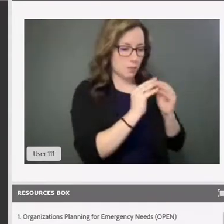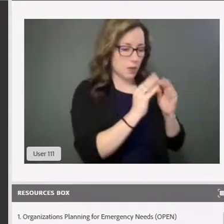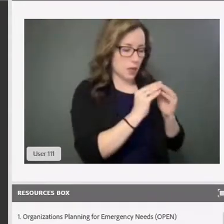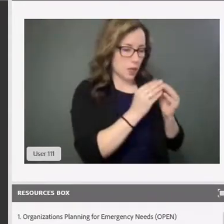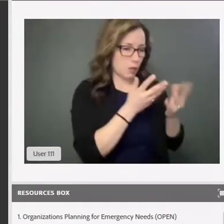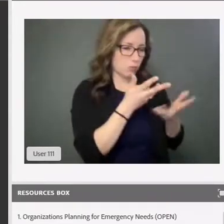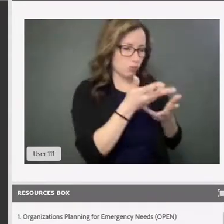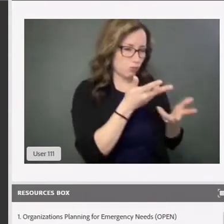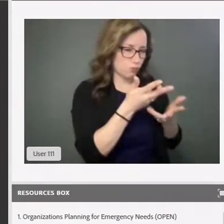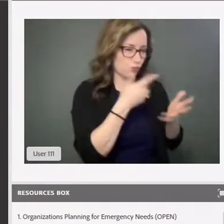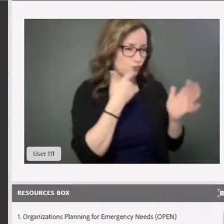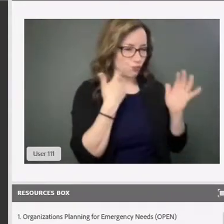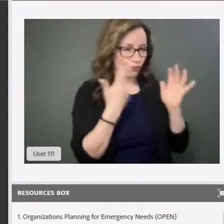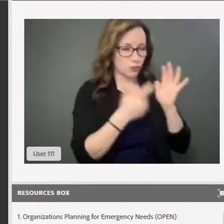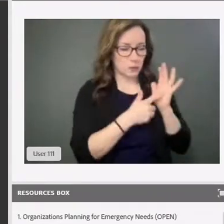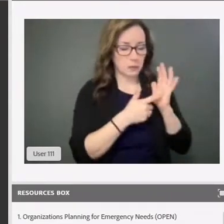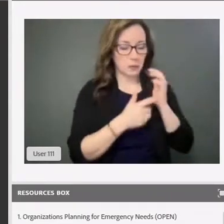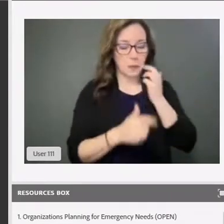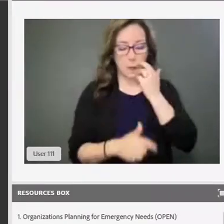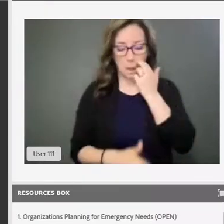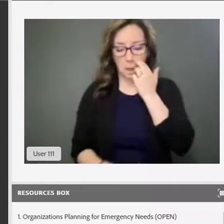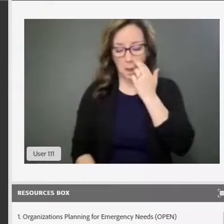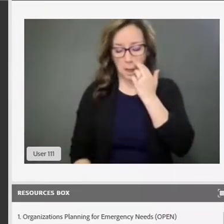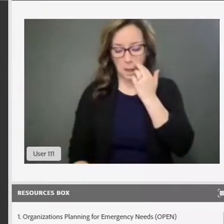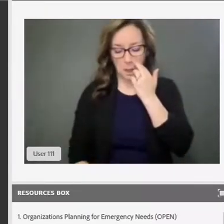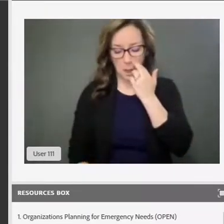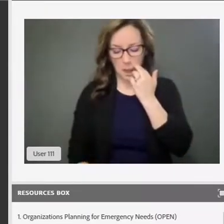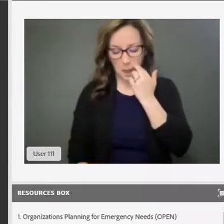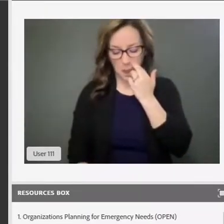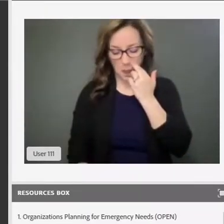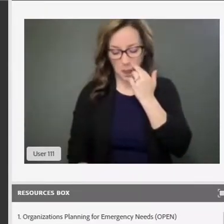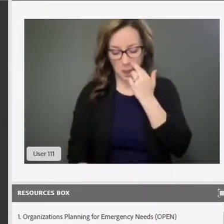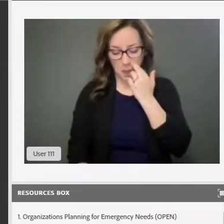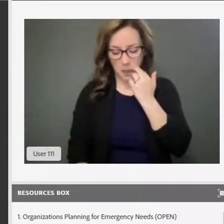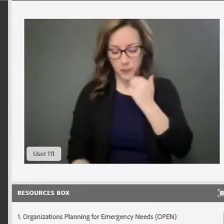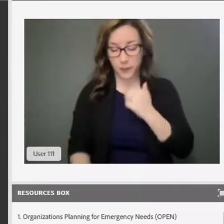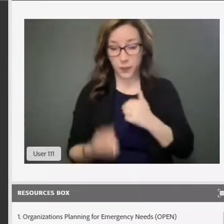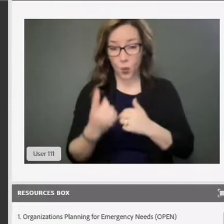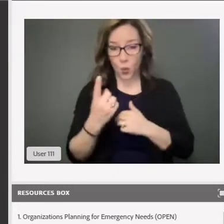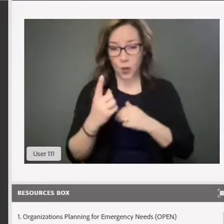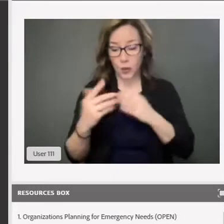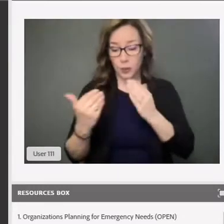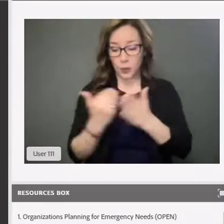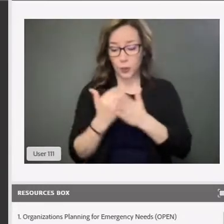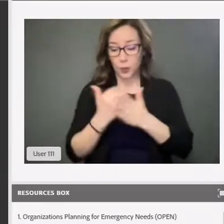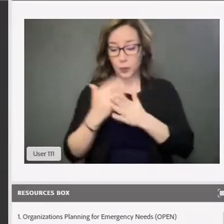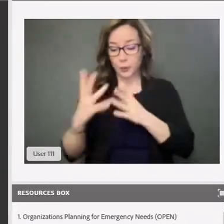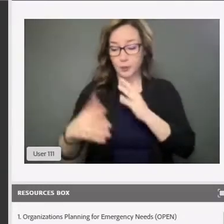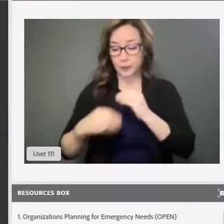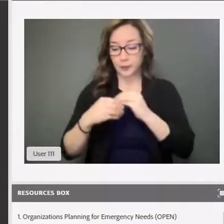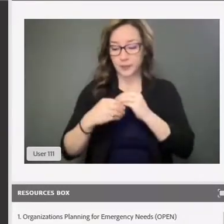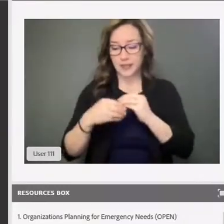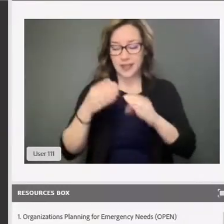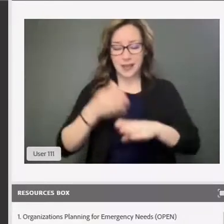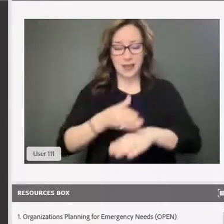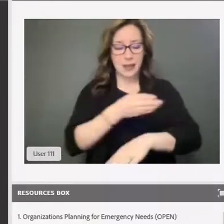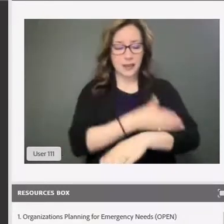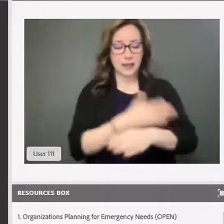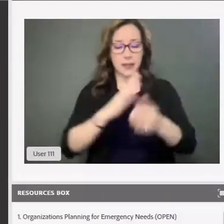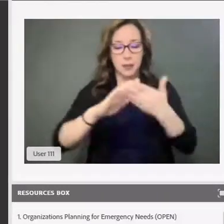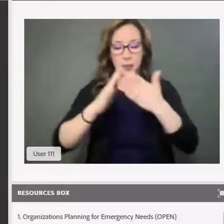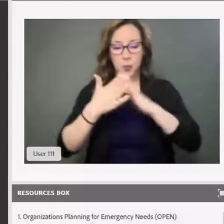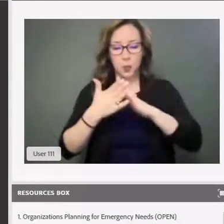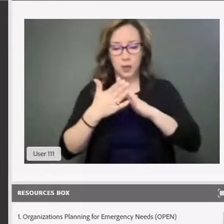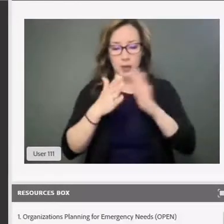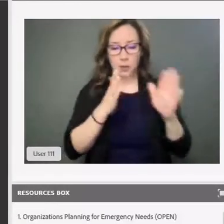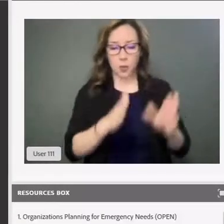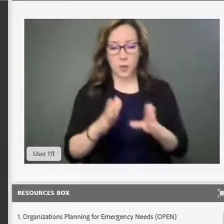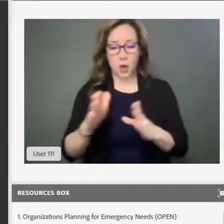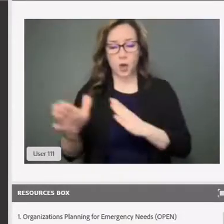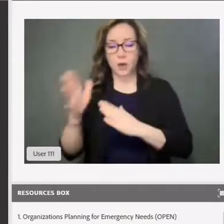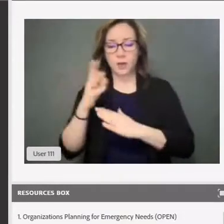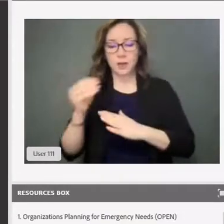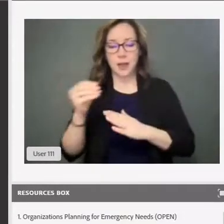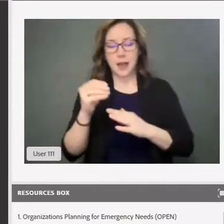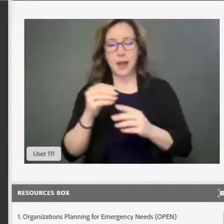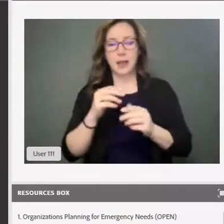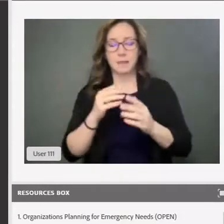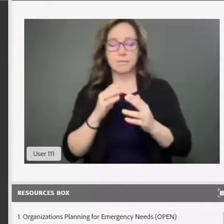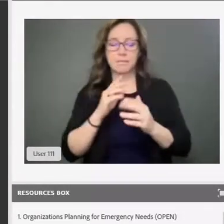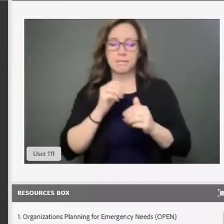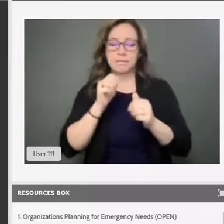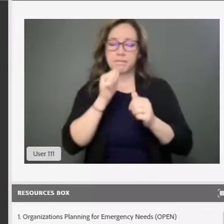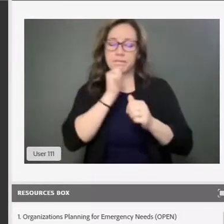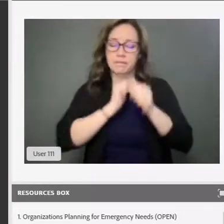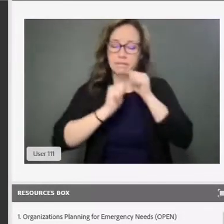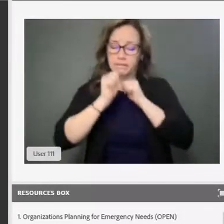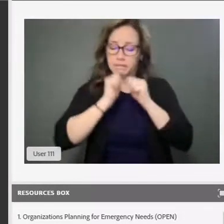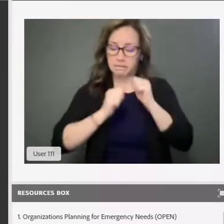biggest thing to highlight here is that one of the new areas that he added was enhancing community preparedness and resilience. And you'll see there that there is